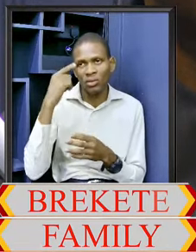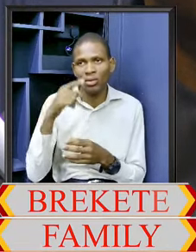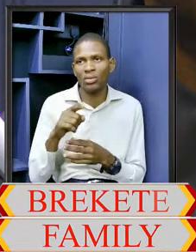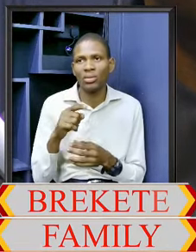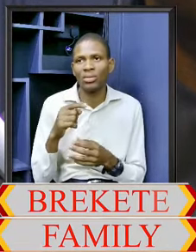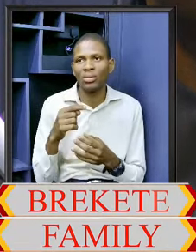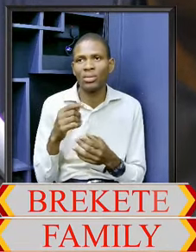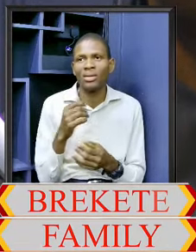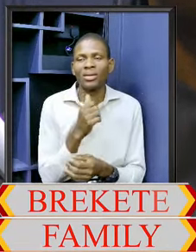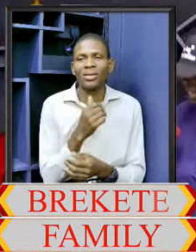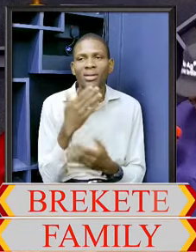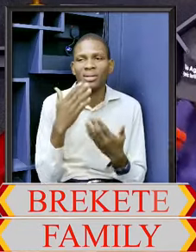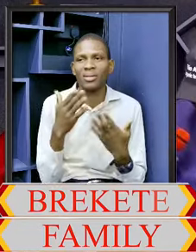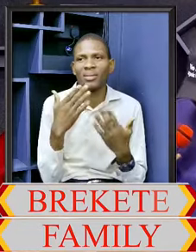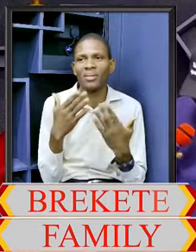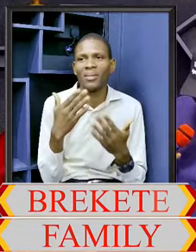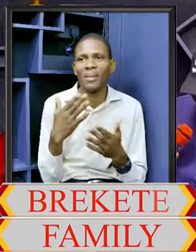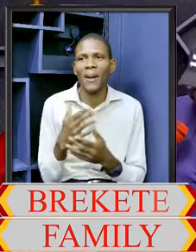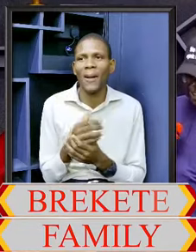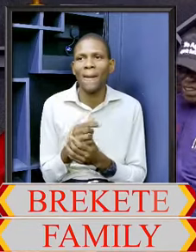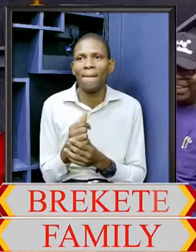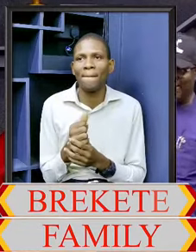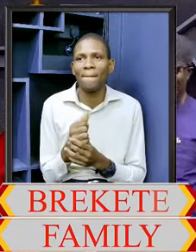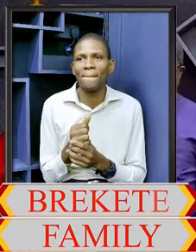thank you, sir. Thank you, sir. Thank you.